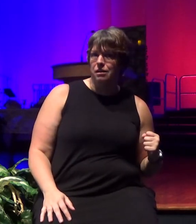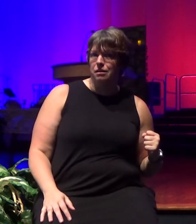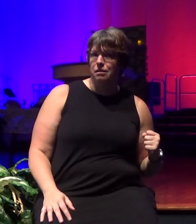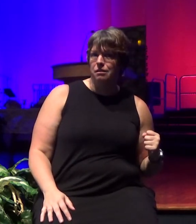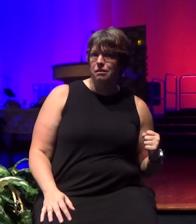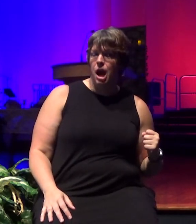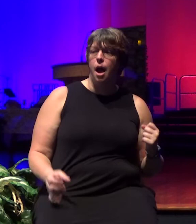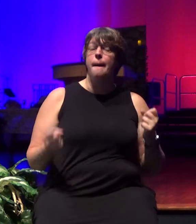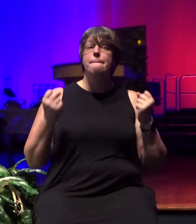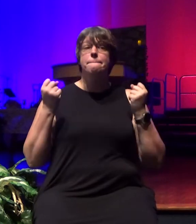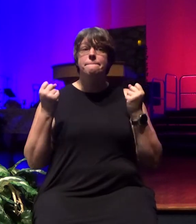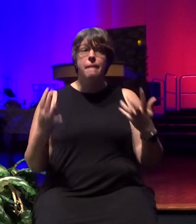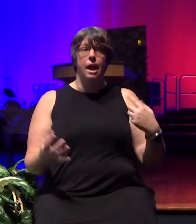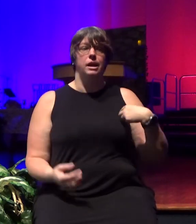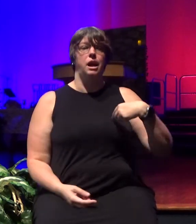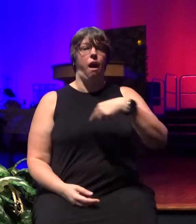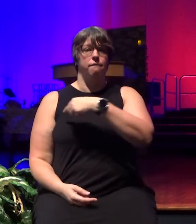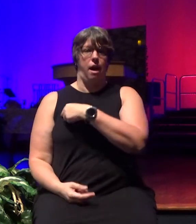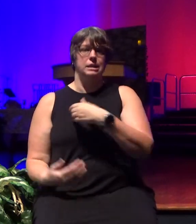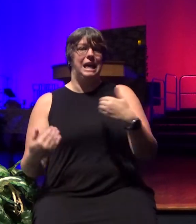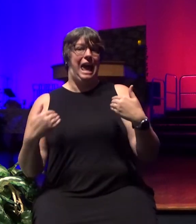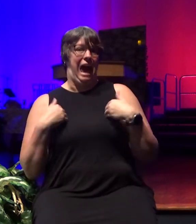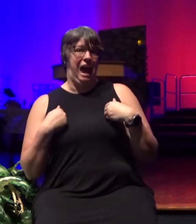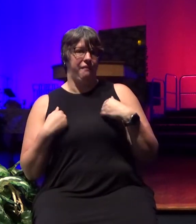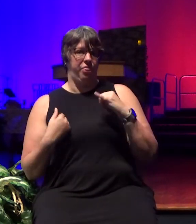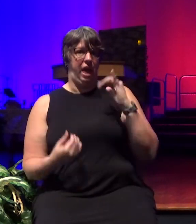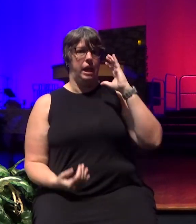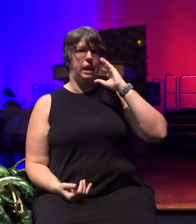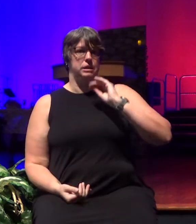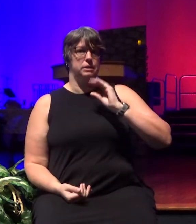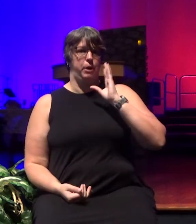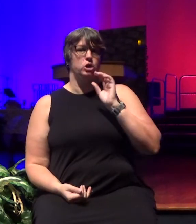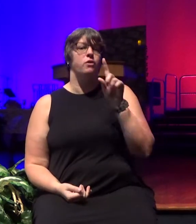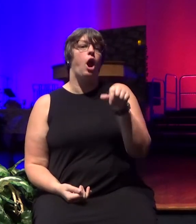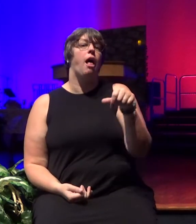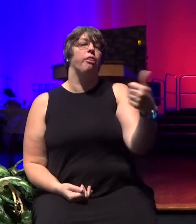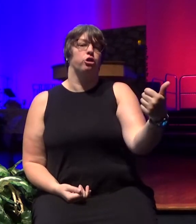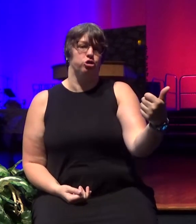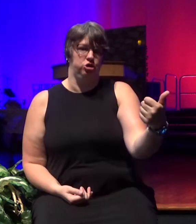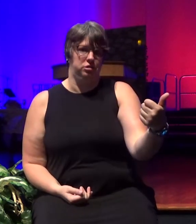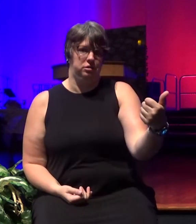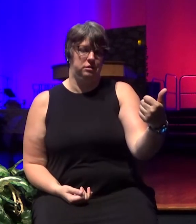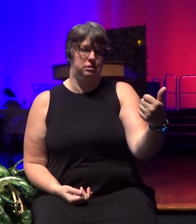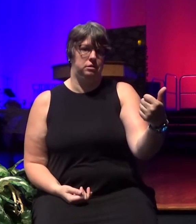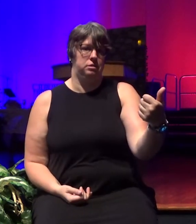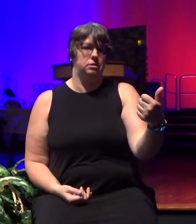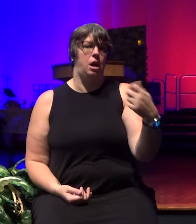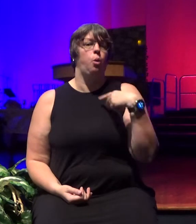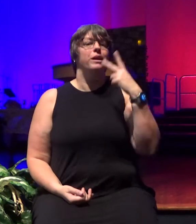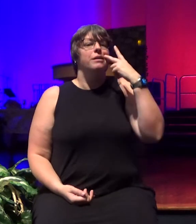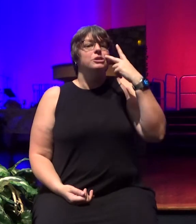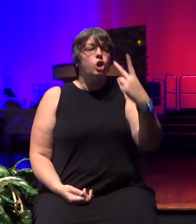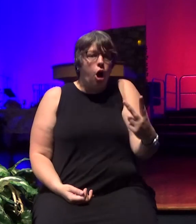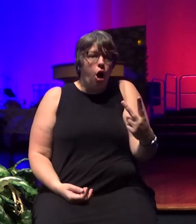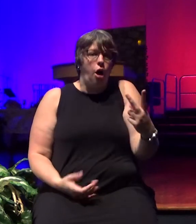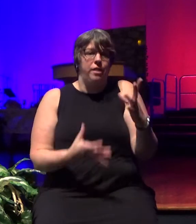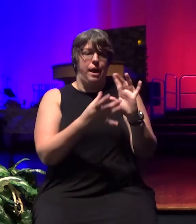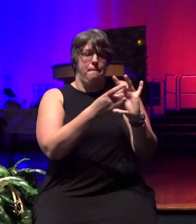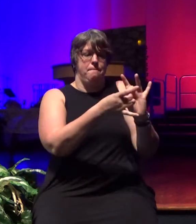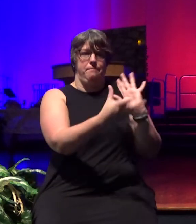of others for whom it was optimal, and they moved on in that greater dimension, and it